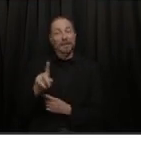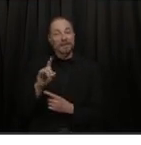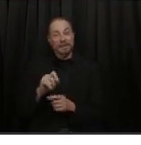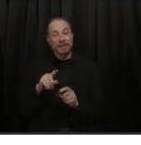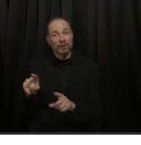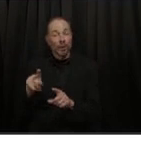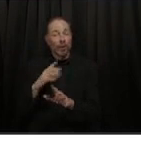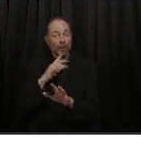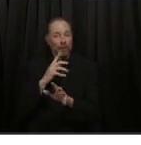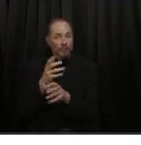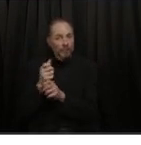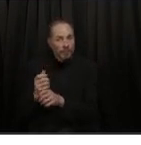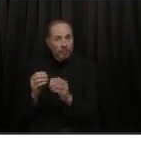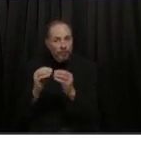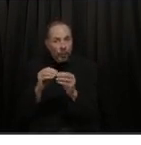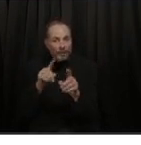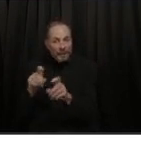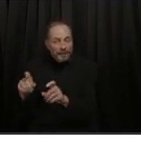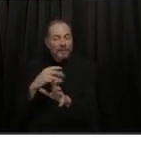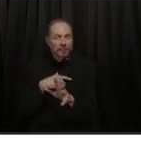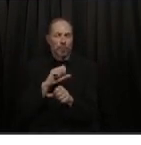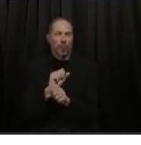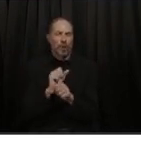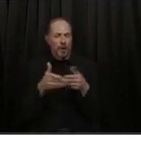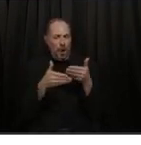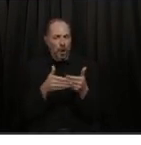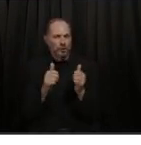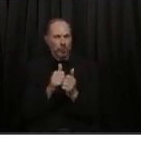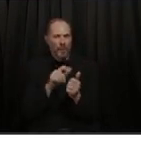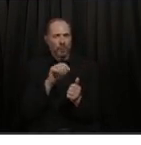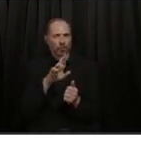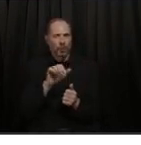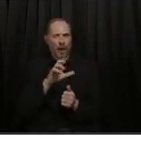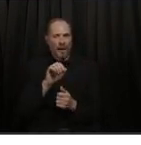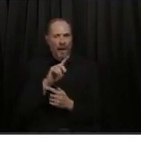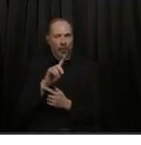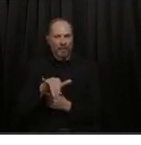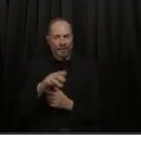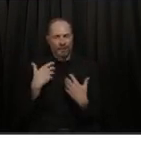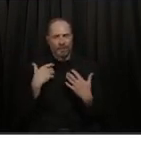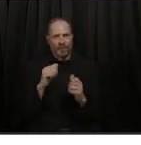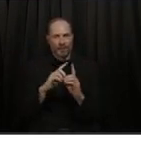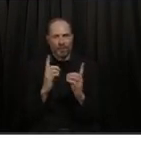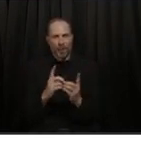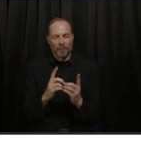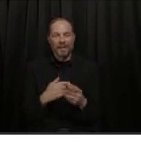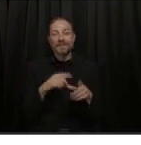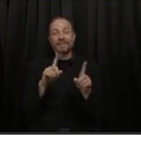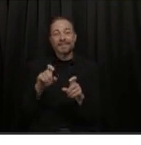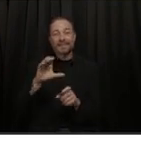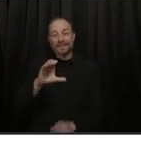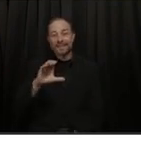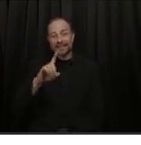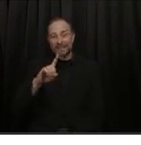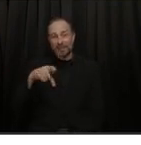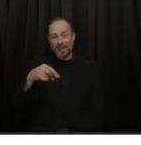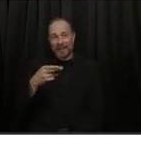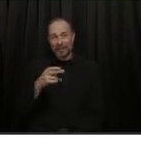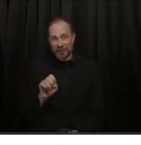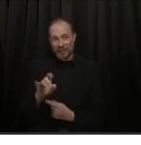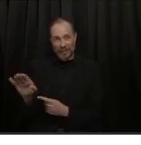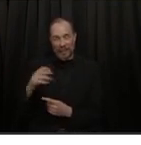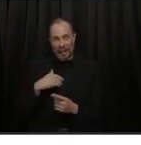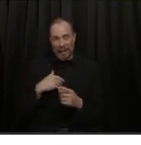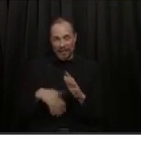patient and has been working closely with Tri-County Health Department to investigate the case. Testing at CDPHE found the signature